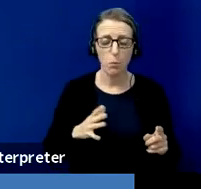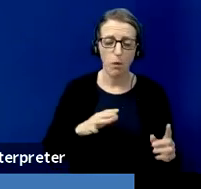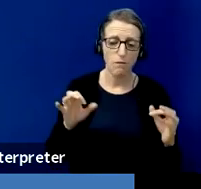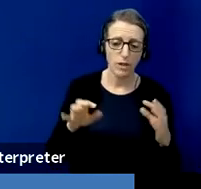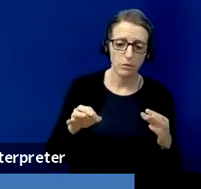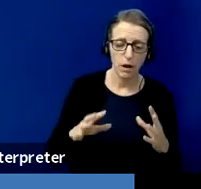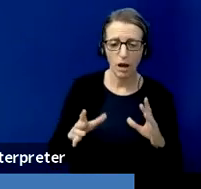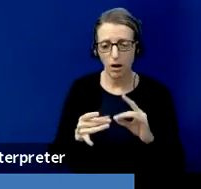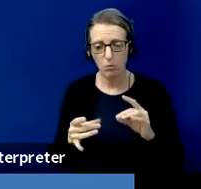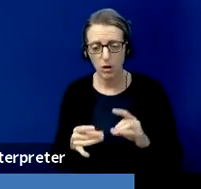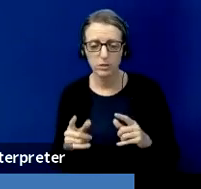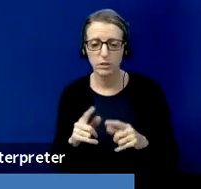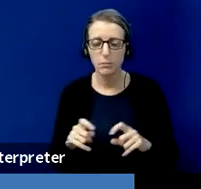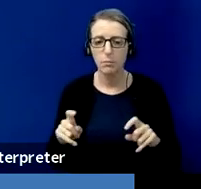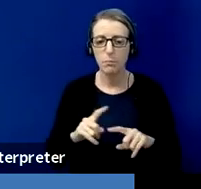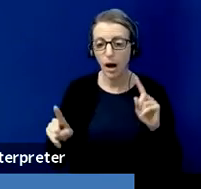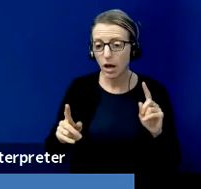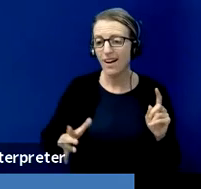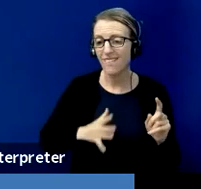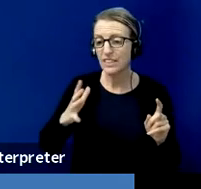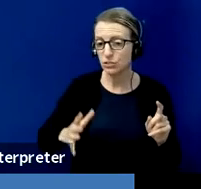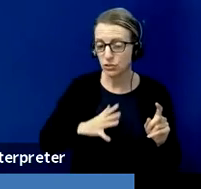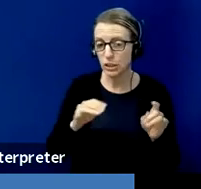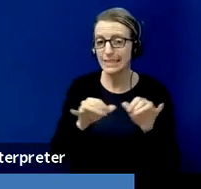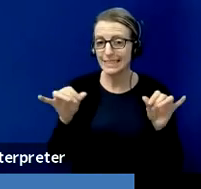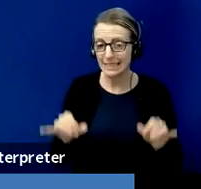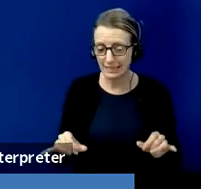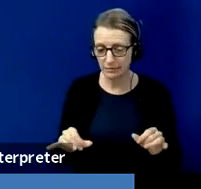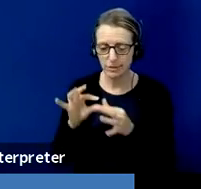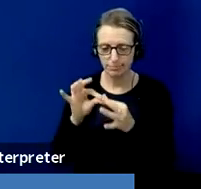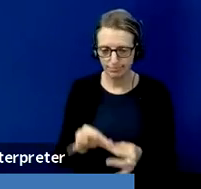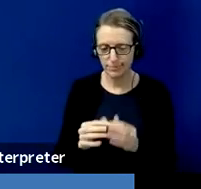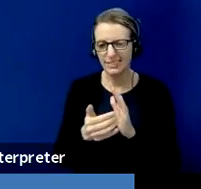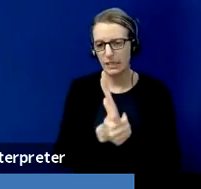everything. But their official system is around skills.